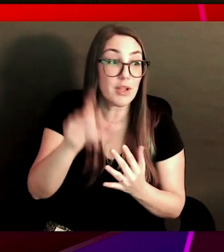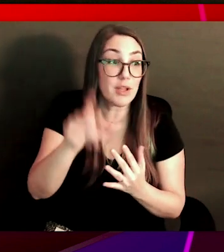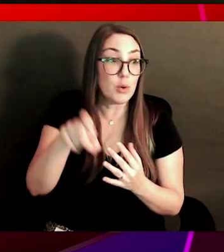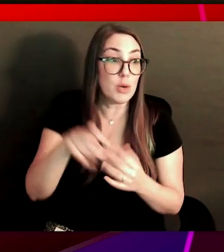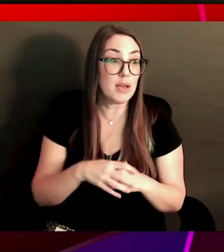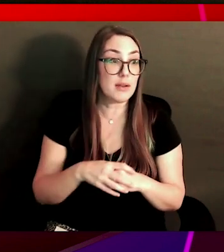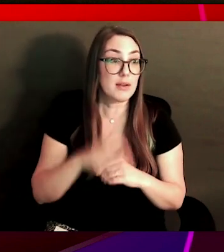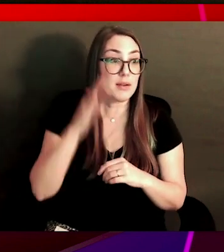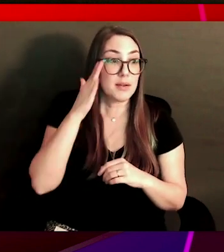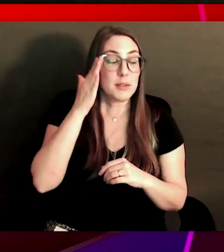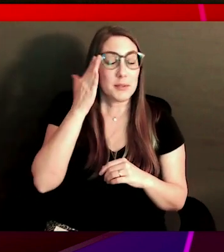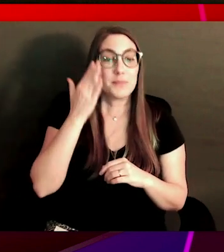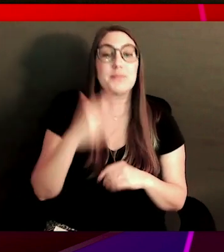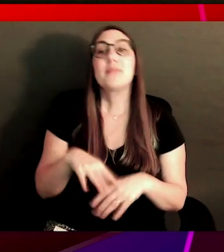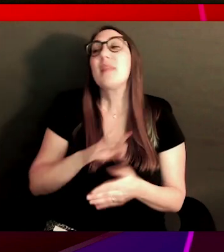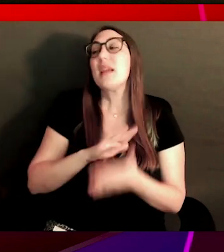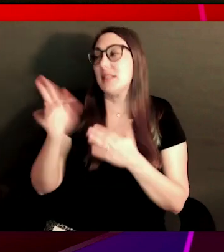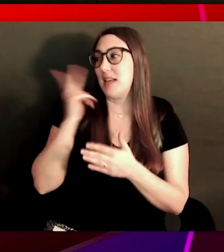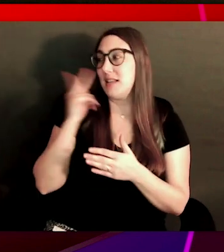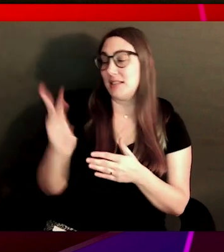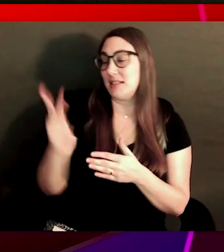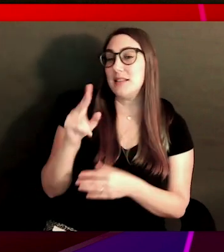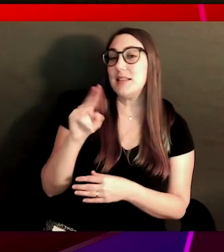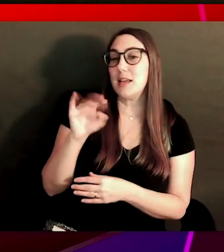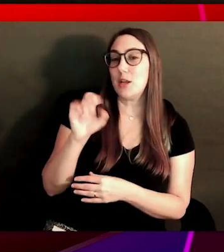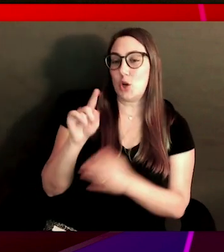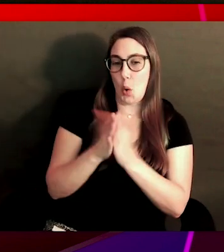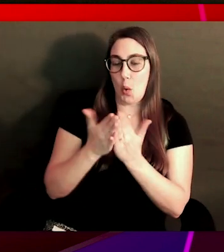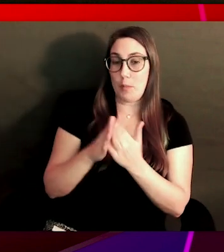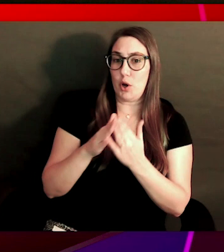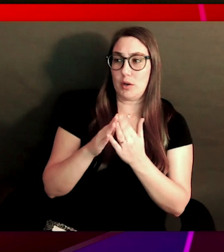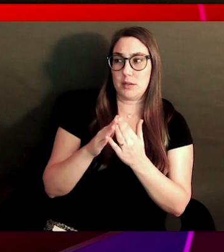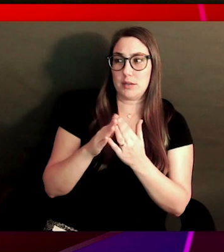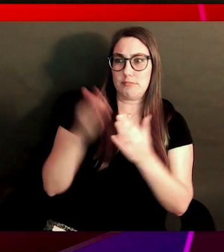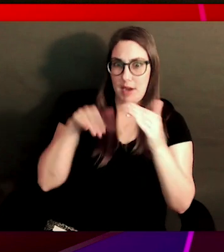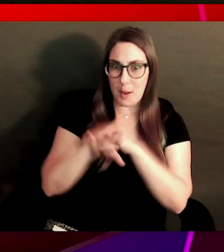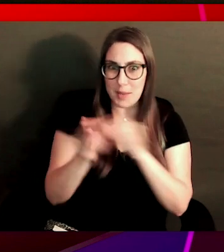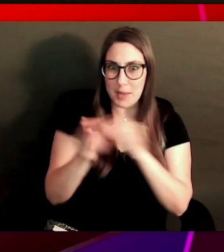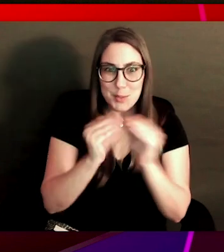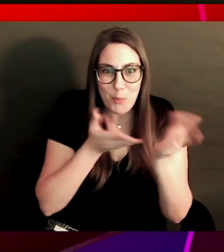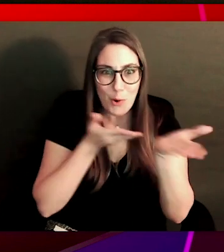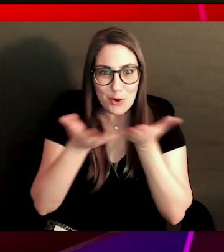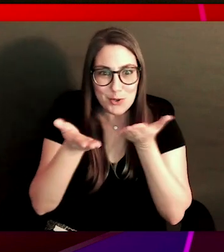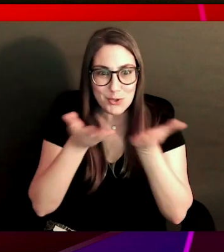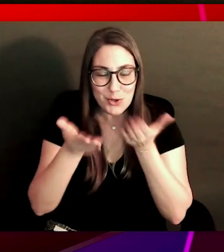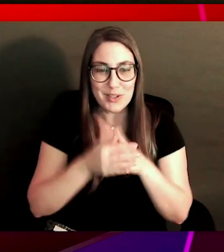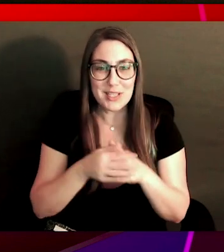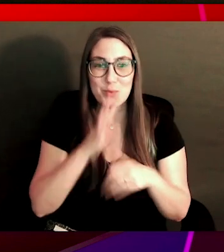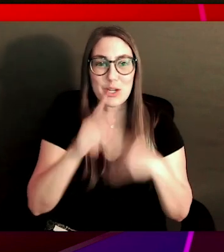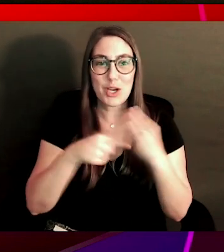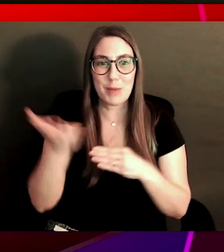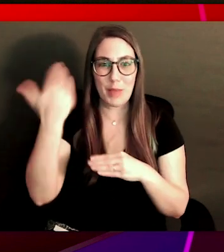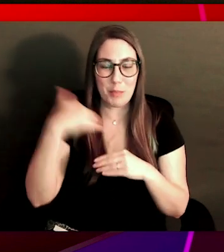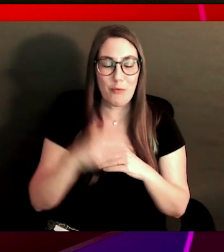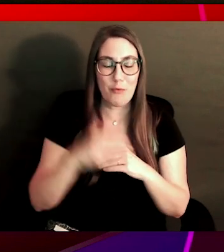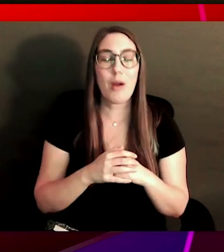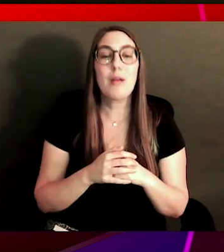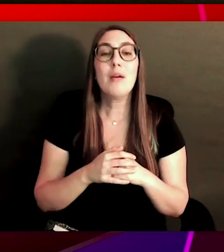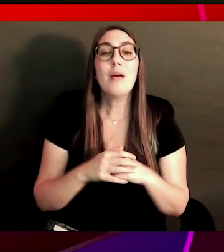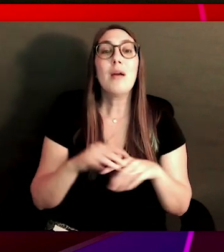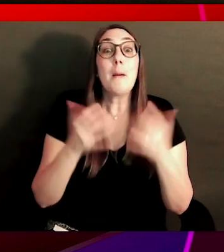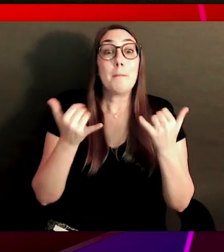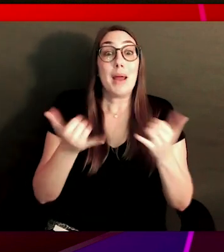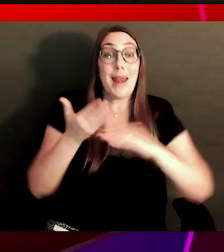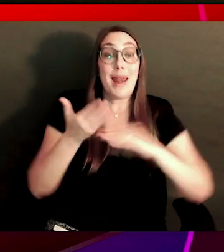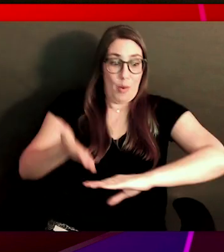see notebooks, number one, coming into more services. We talked to Athena earlier today, but now even improving